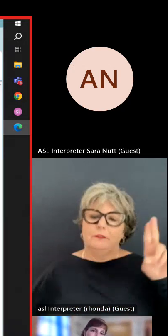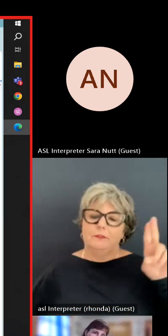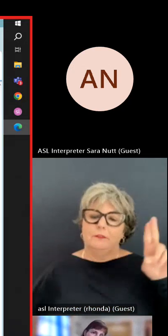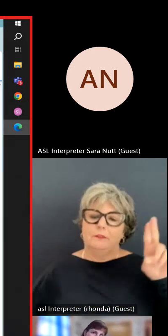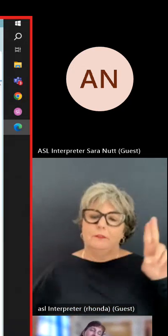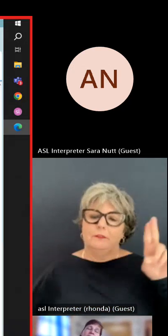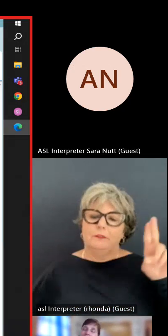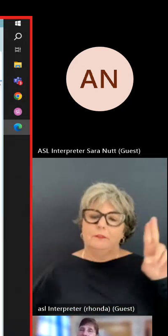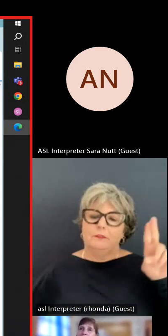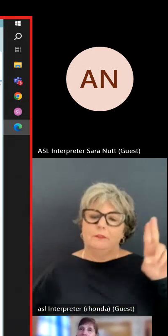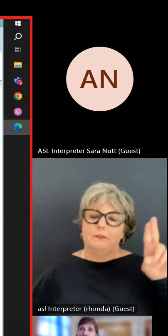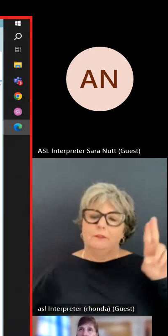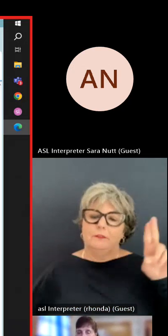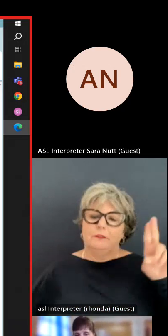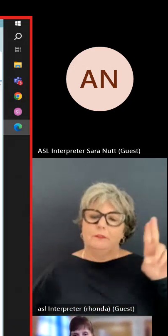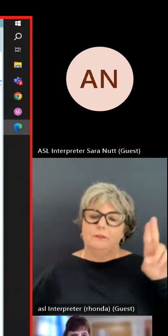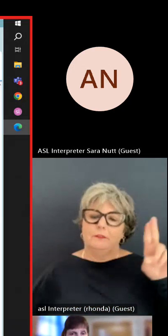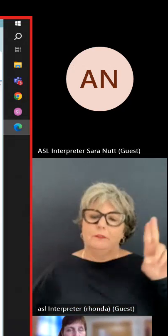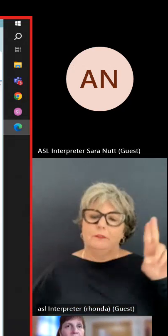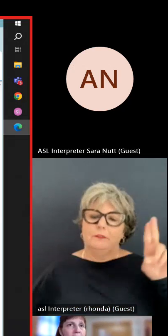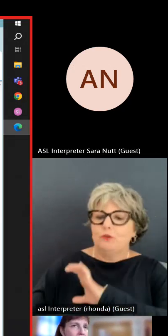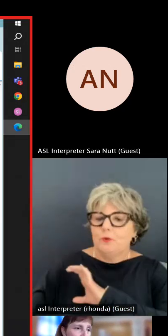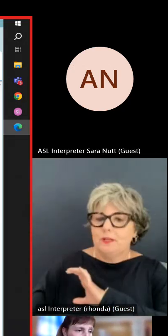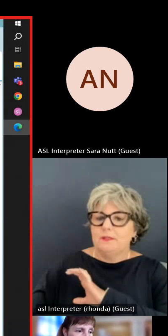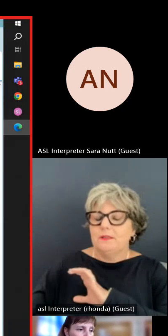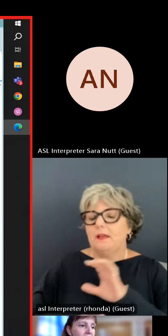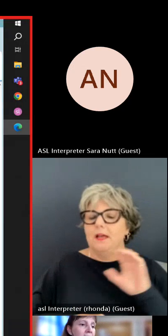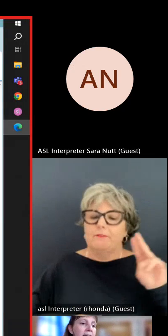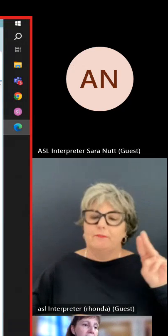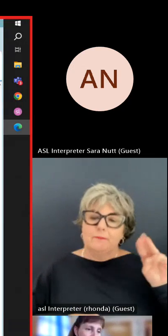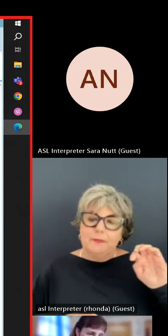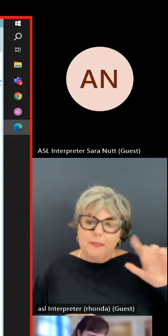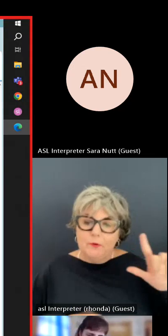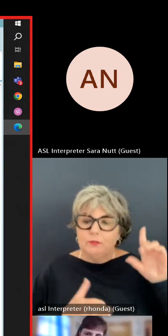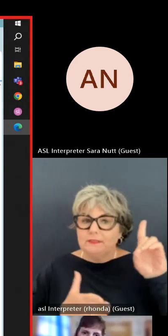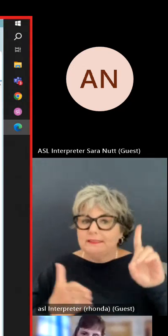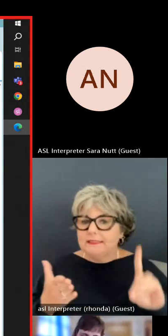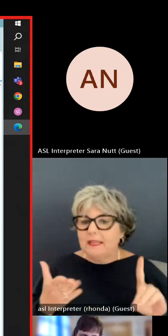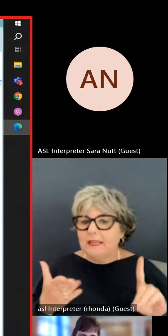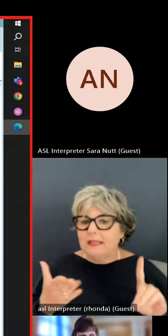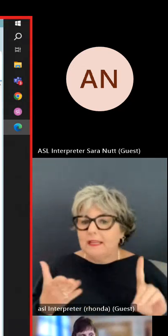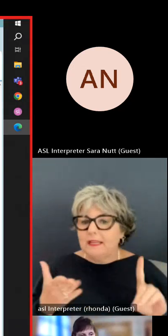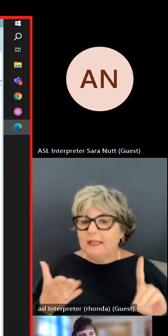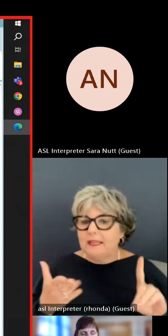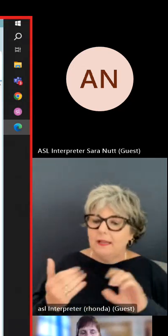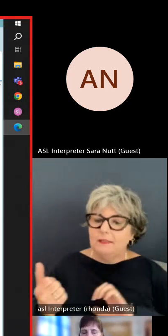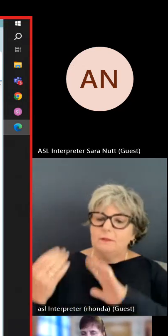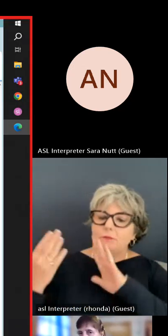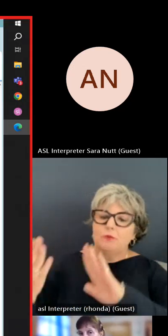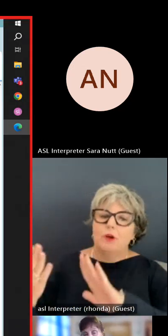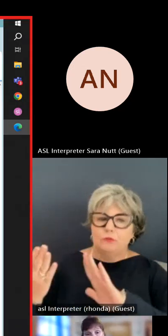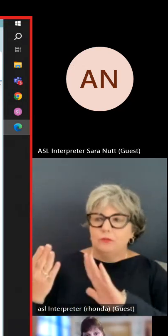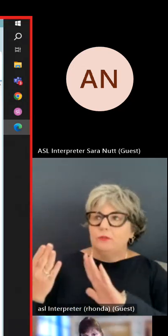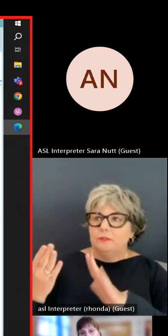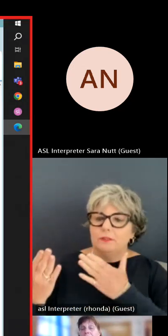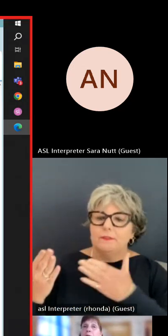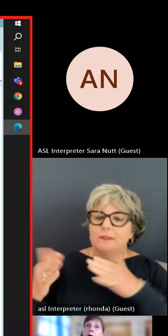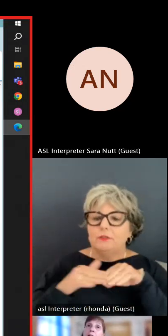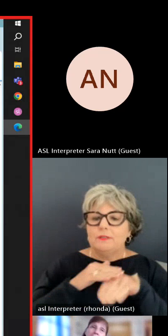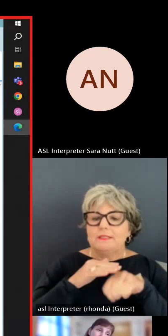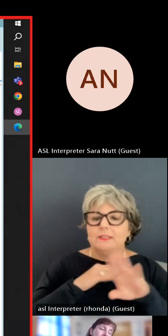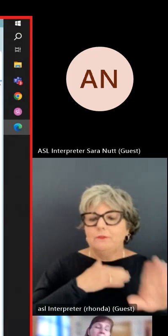it has many of the same characteristics of minimal design. It's a design approach so that things are